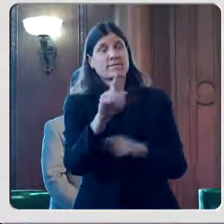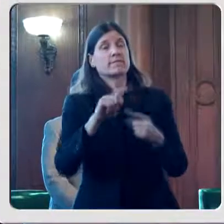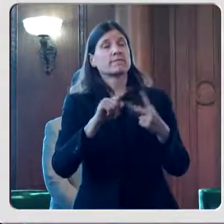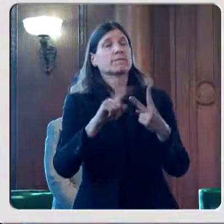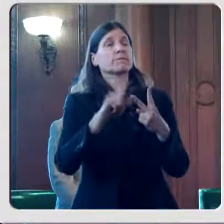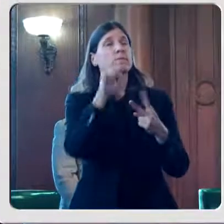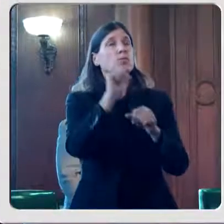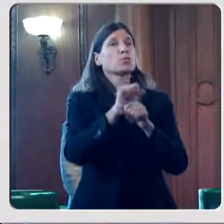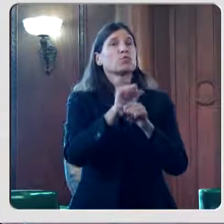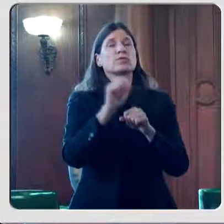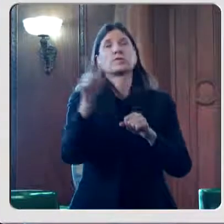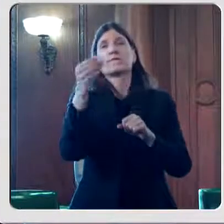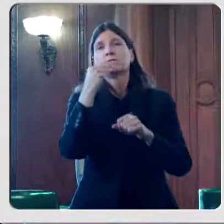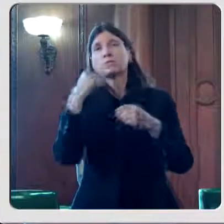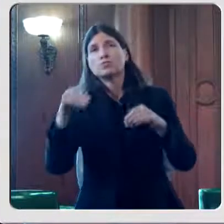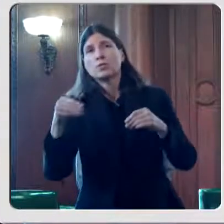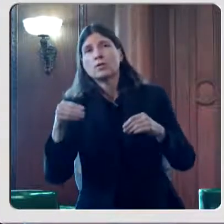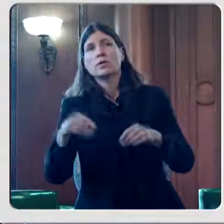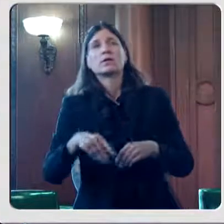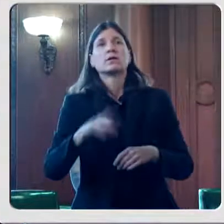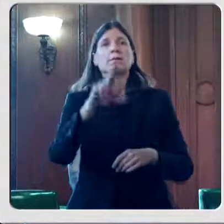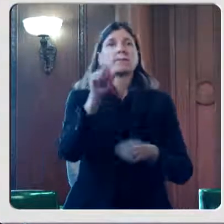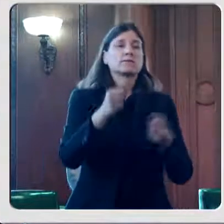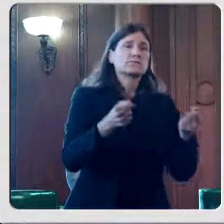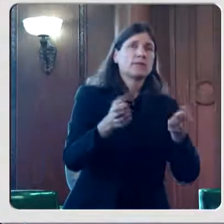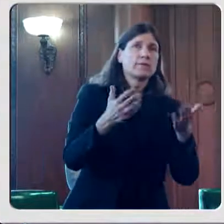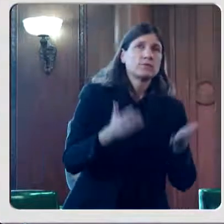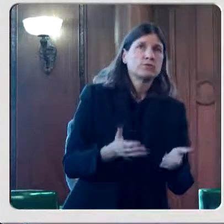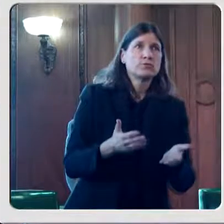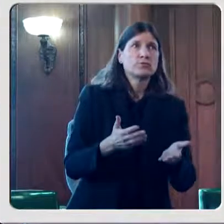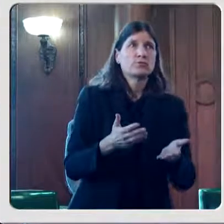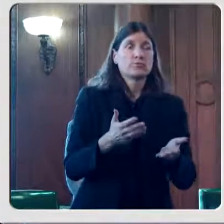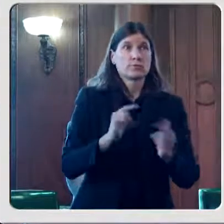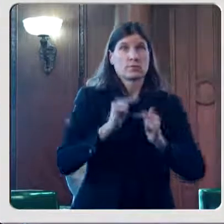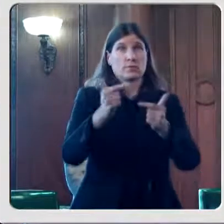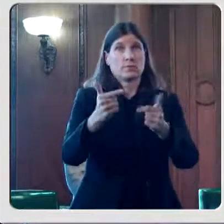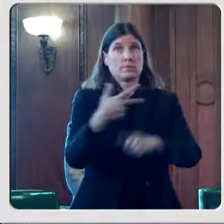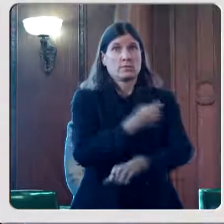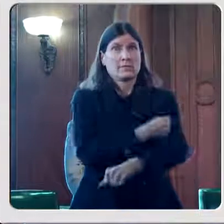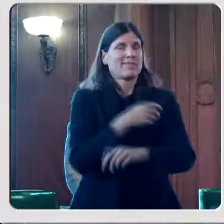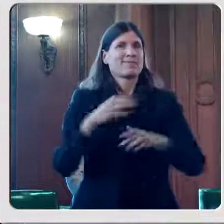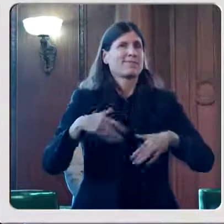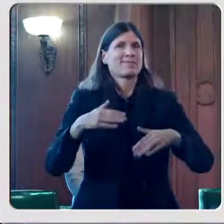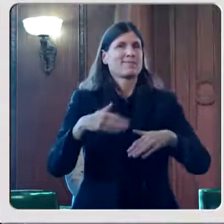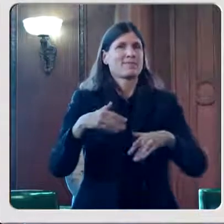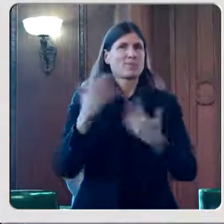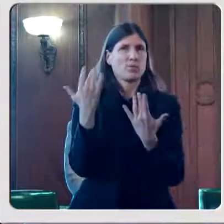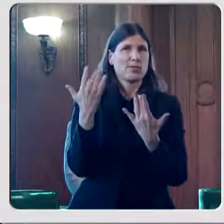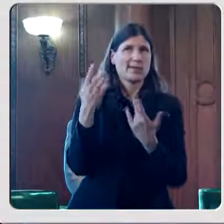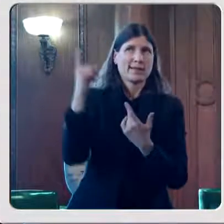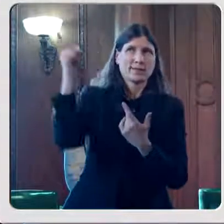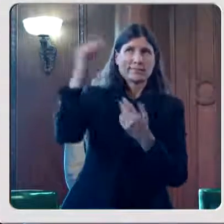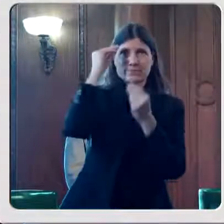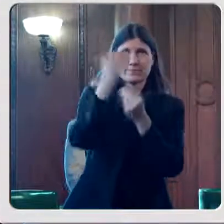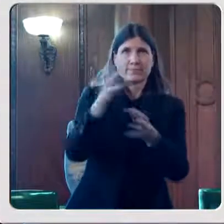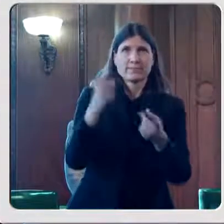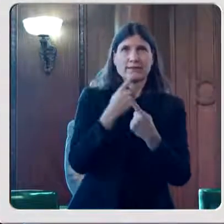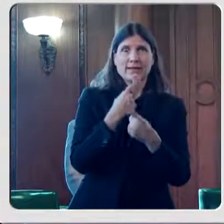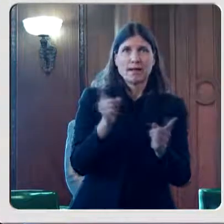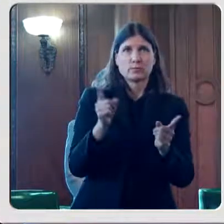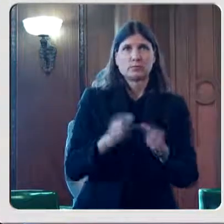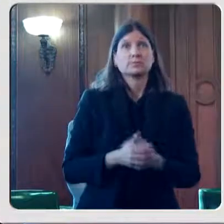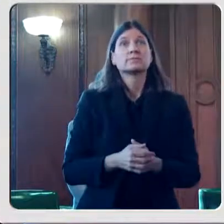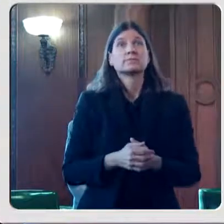now provided over 5,300 vaccinations. Over 1,700 individuals are fully vaccinated.